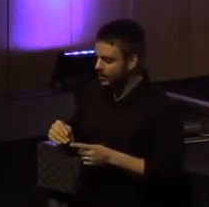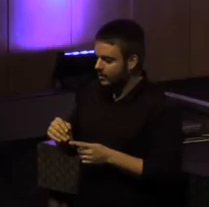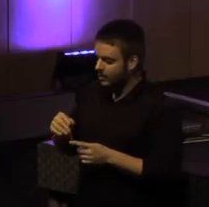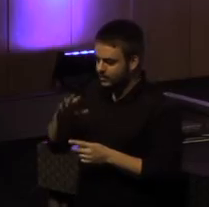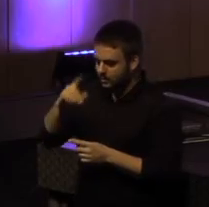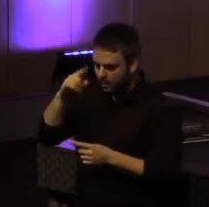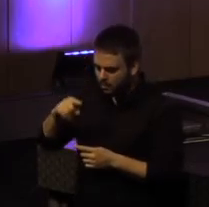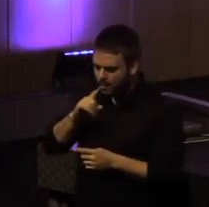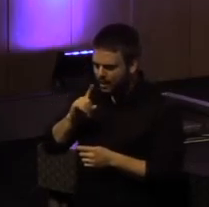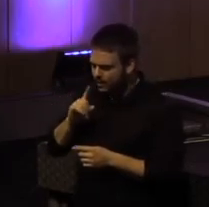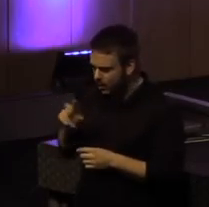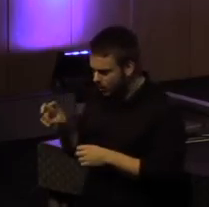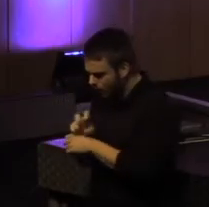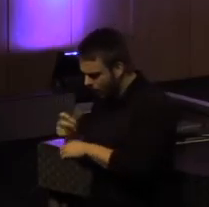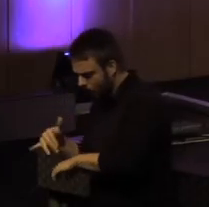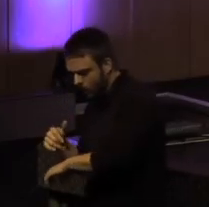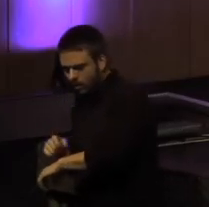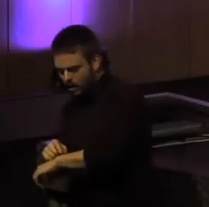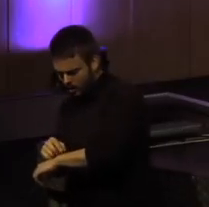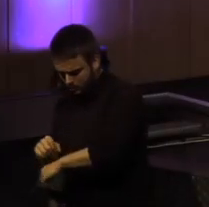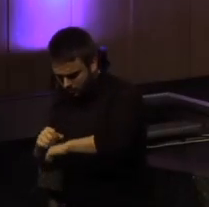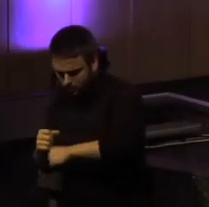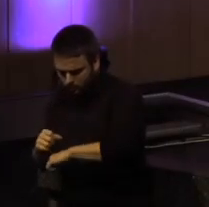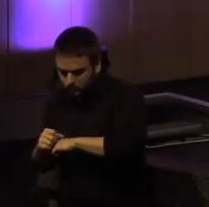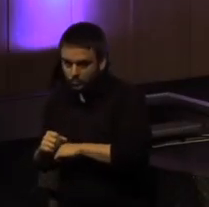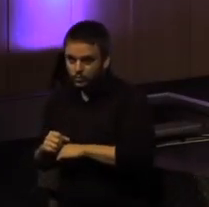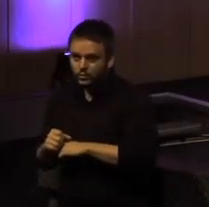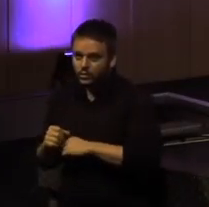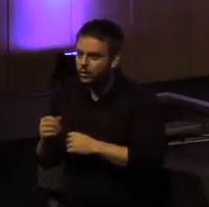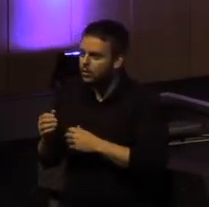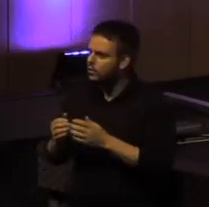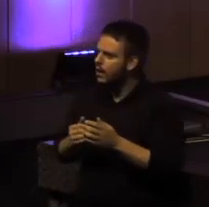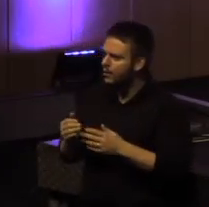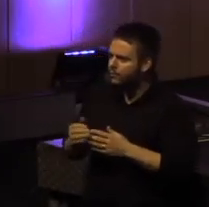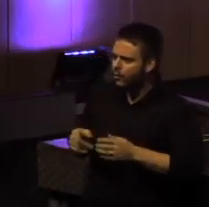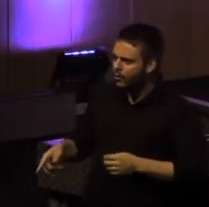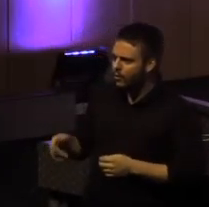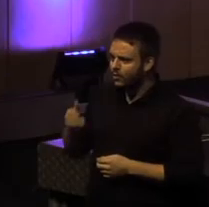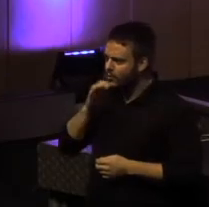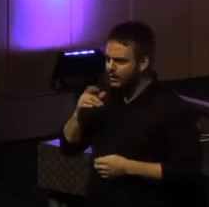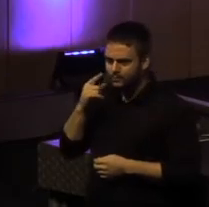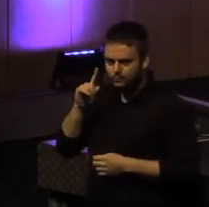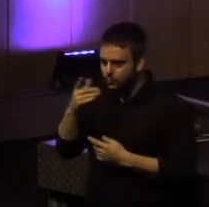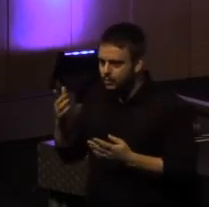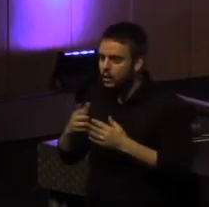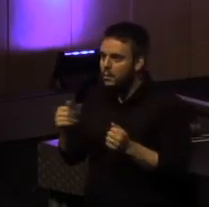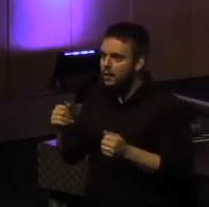this website and log information about police killings in our area, and facts involved,